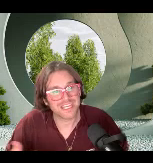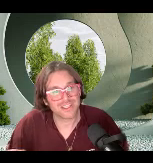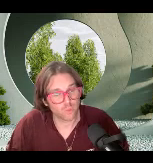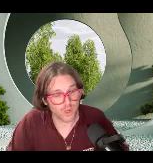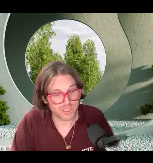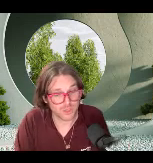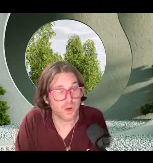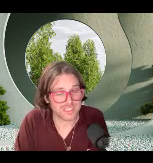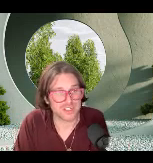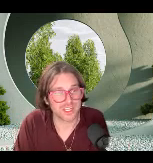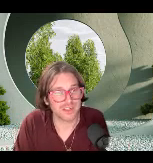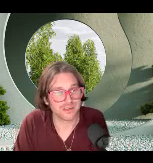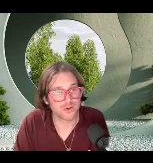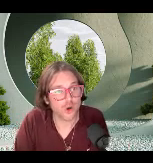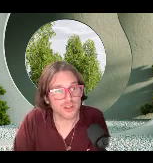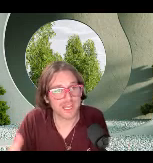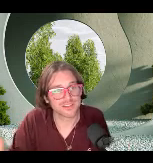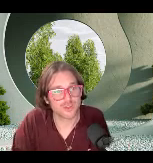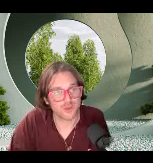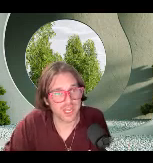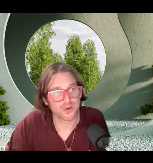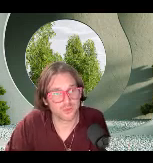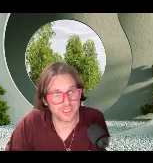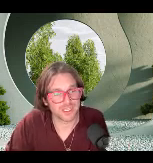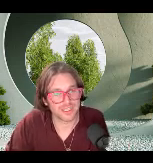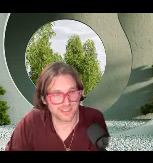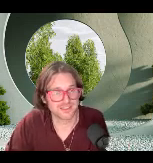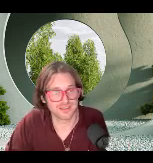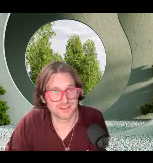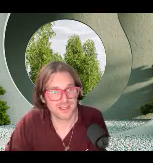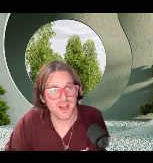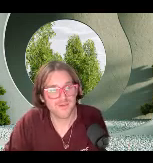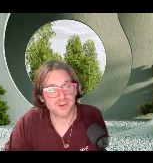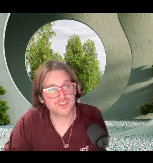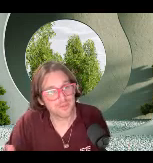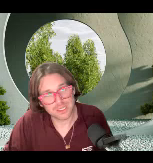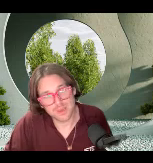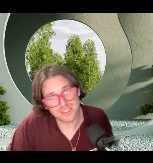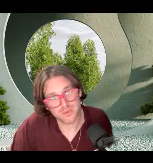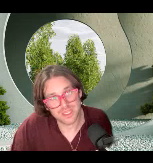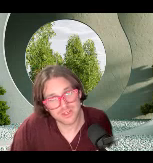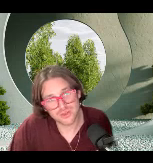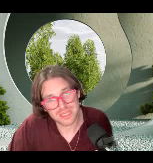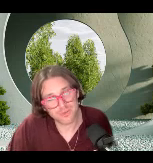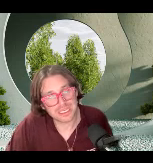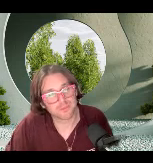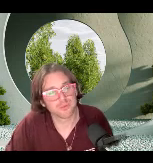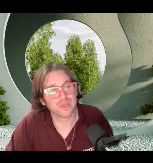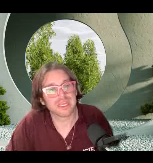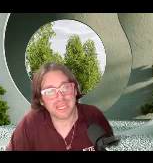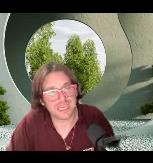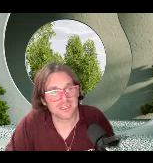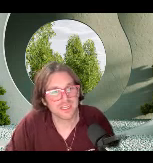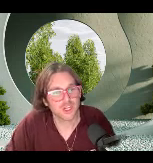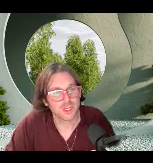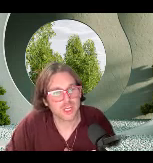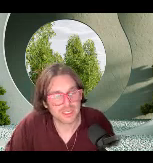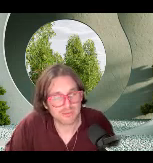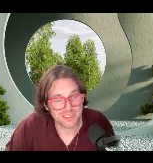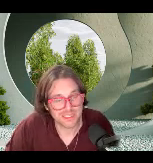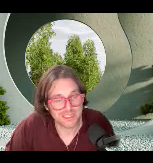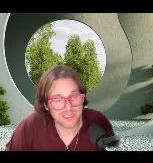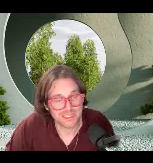them why what you are teaching correlates to their real existence. There are so many ways that we can do that. We can bring